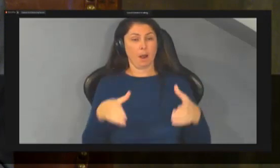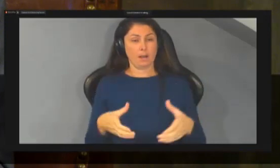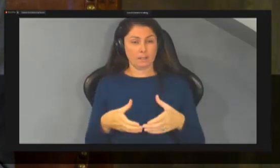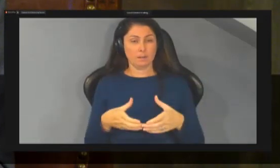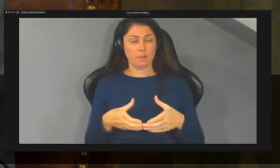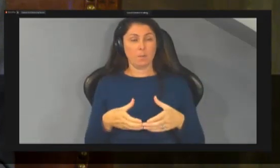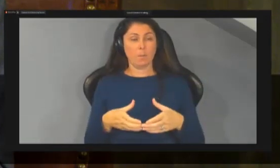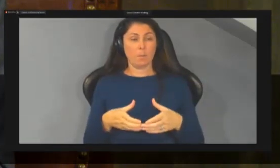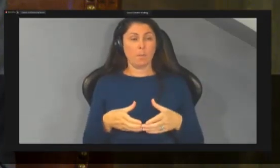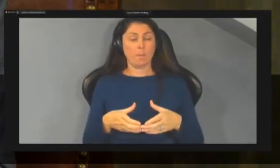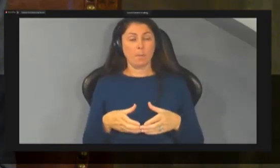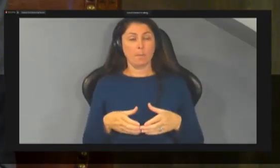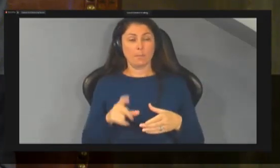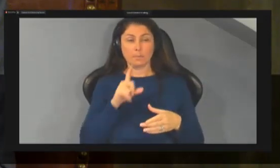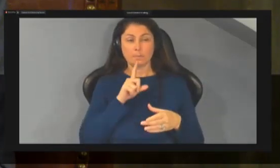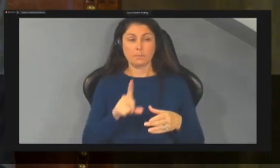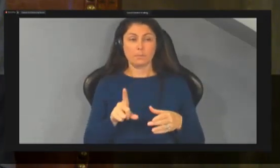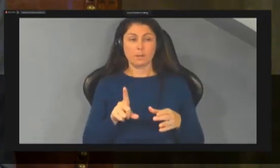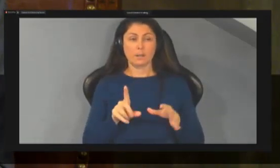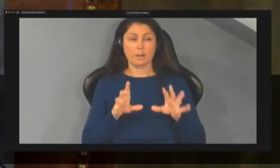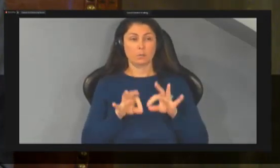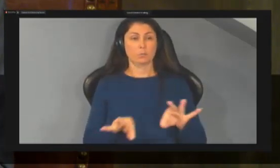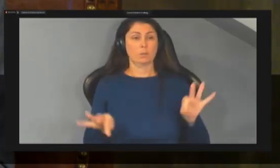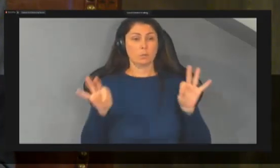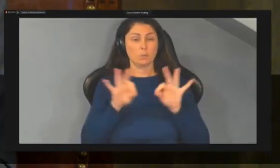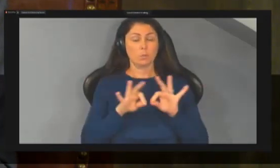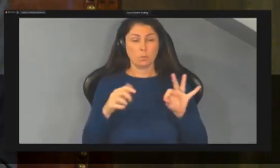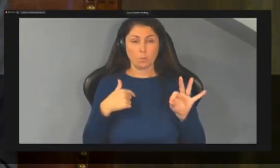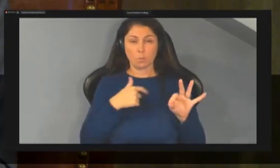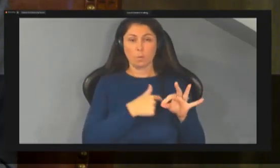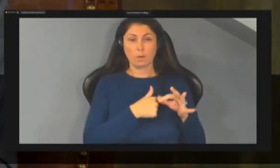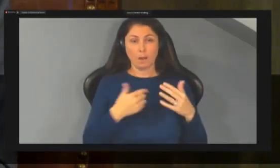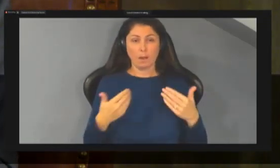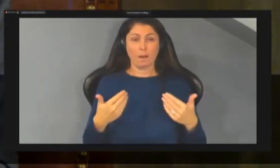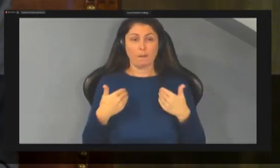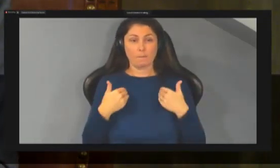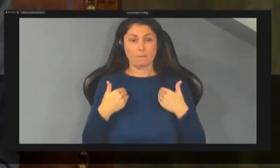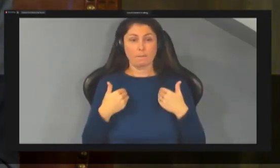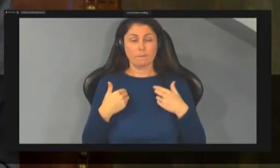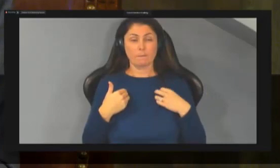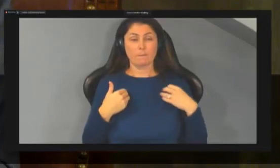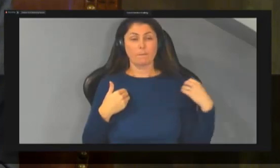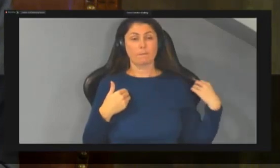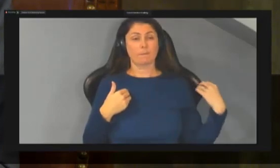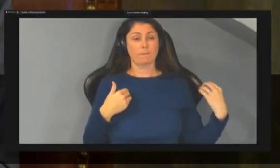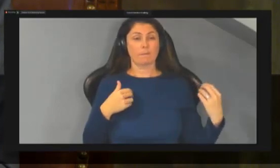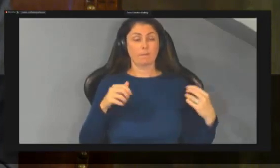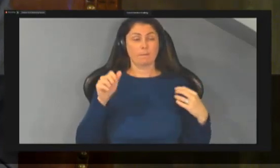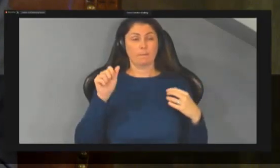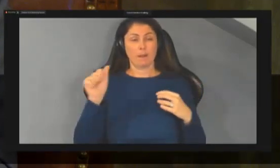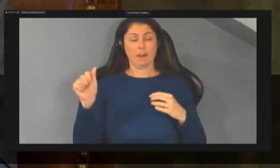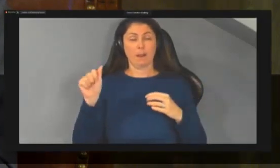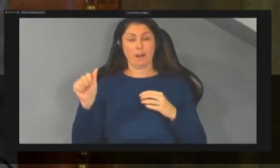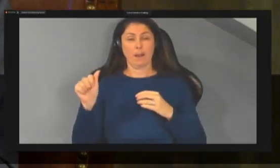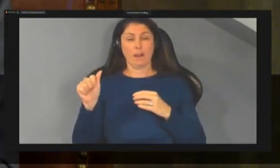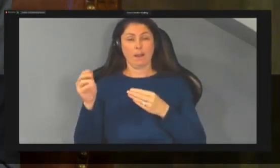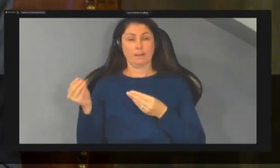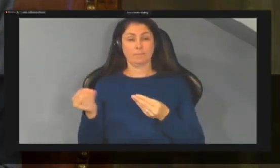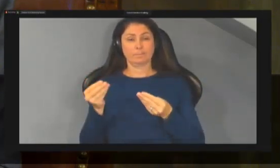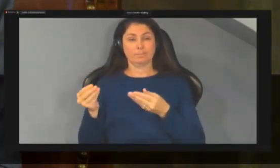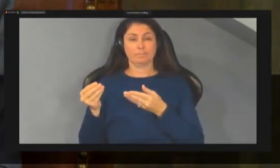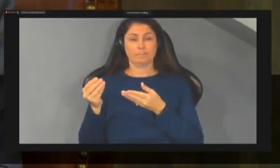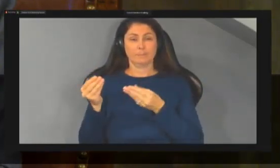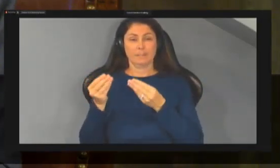it is critical that we have a solicitor, which we do, right?